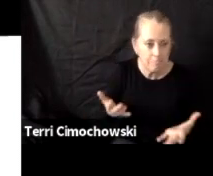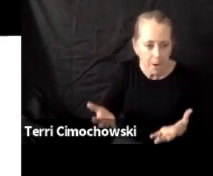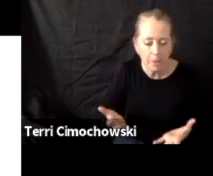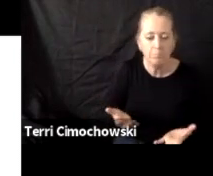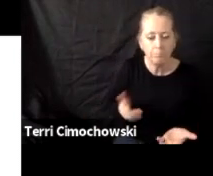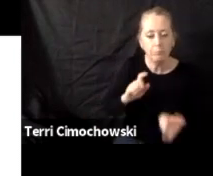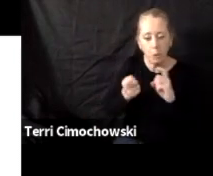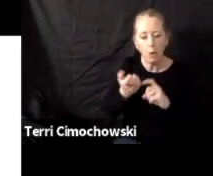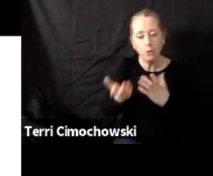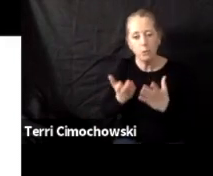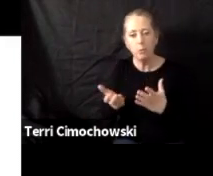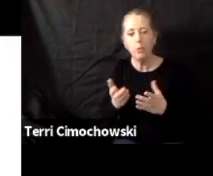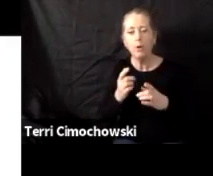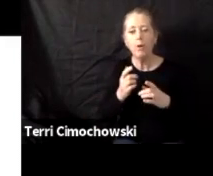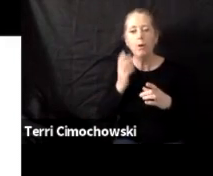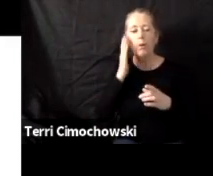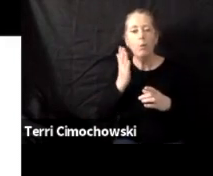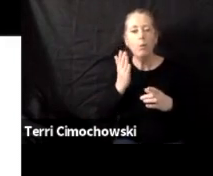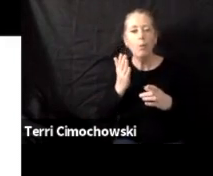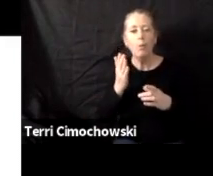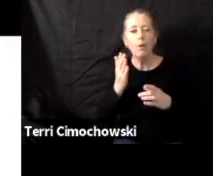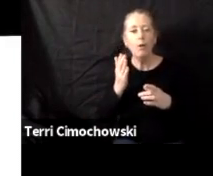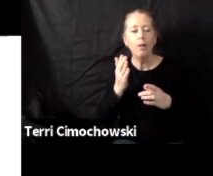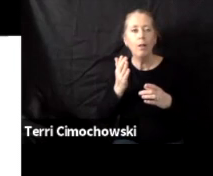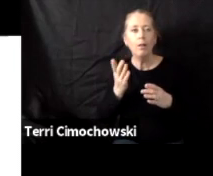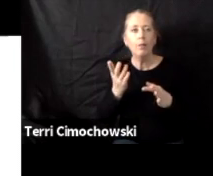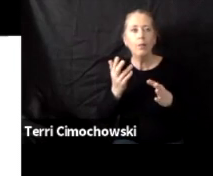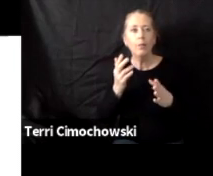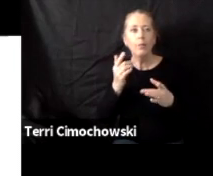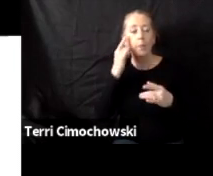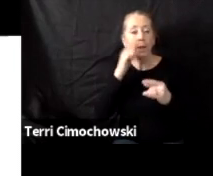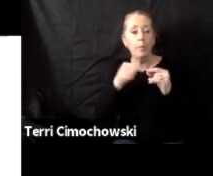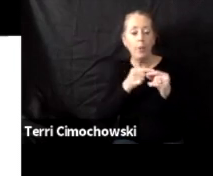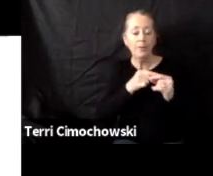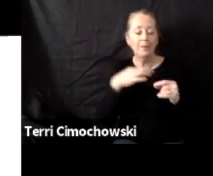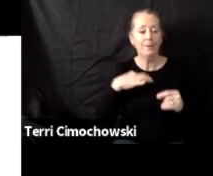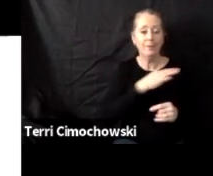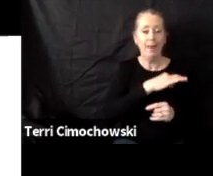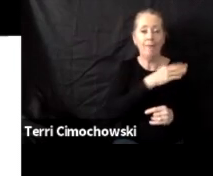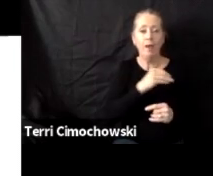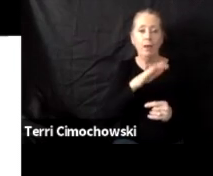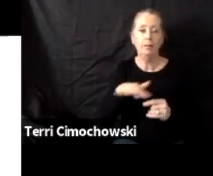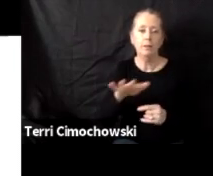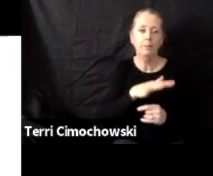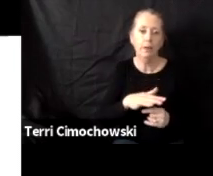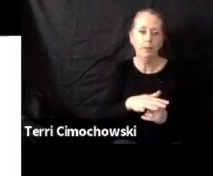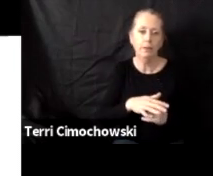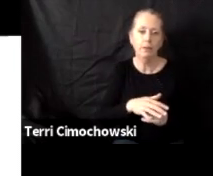change. What it will be is a consideration around staffing and space to determine